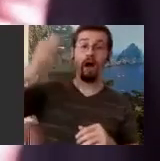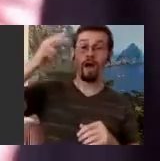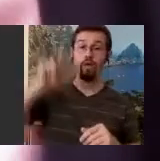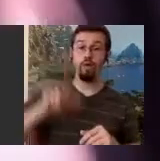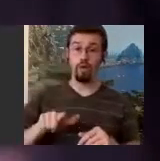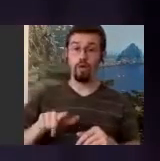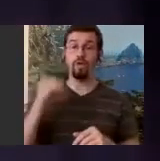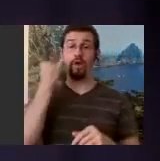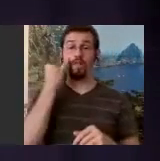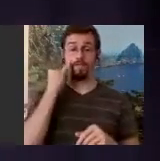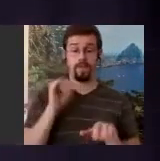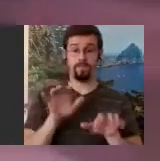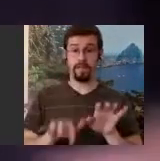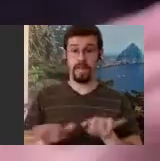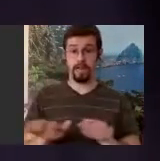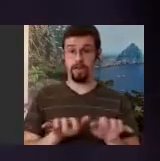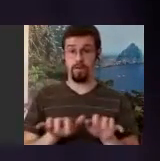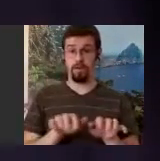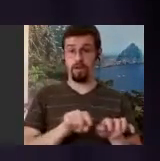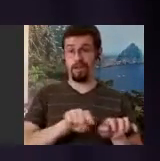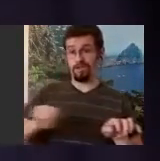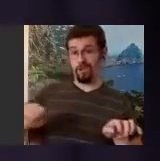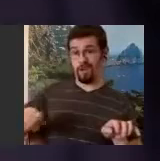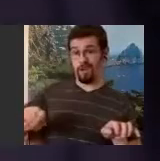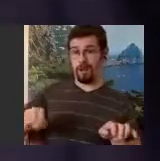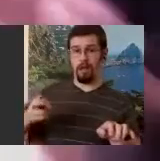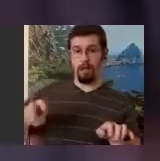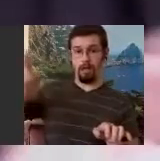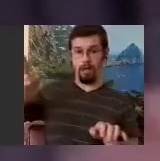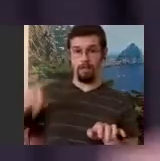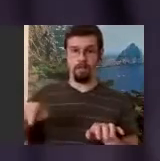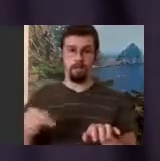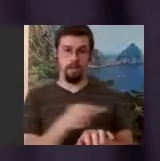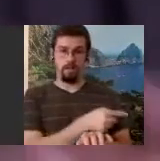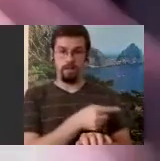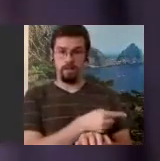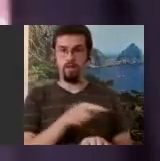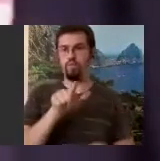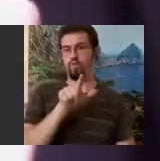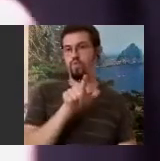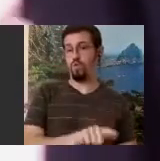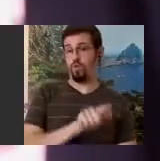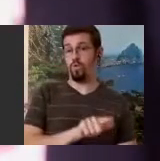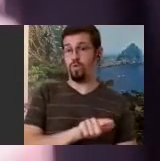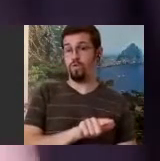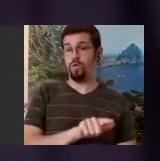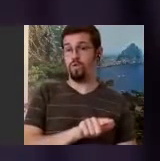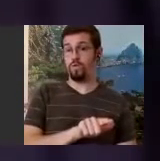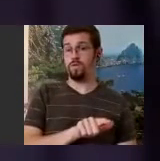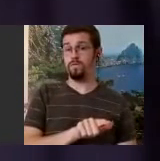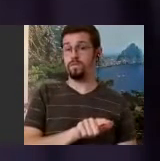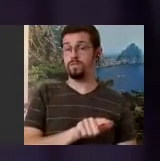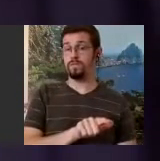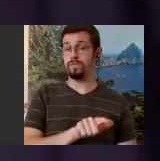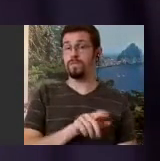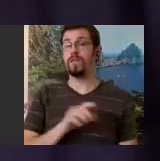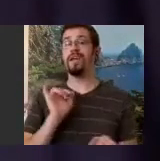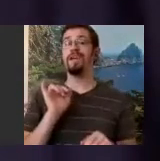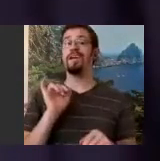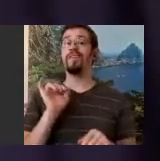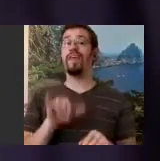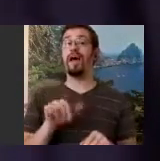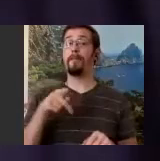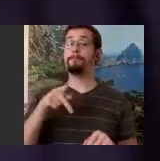highest notes, and the notes to the lowest are to the leftmost, sorry, are the lowest notes. And that pitch corresponds